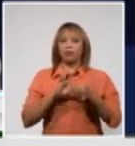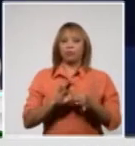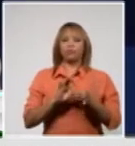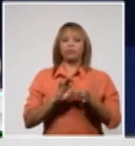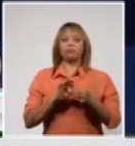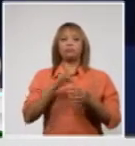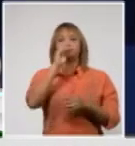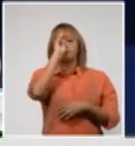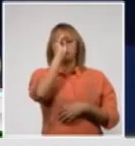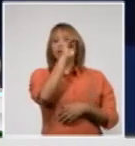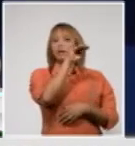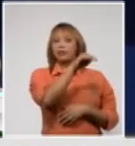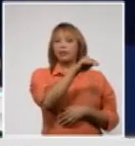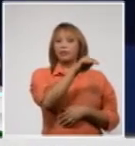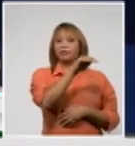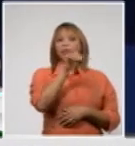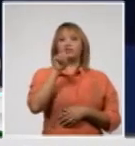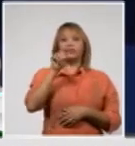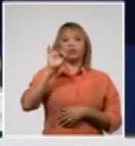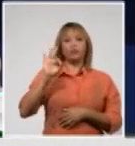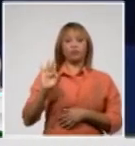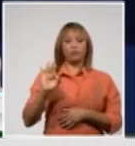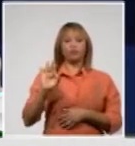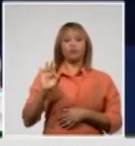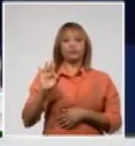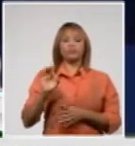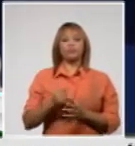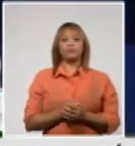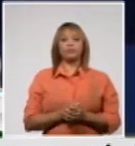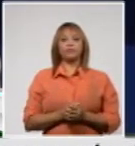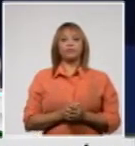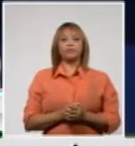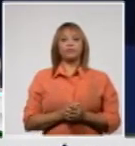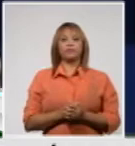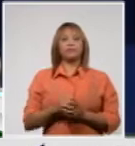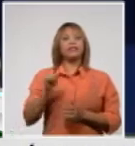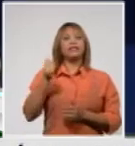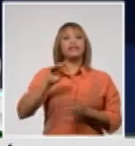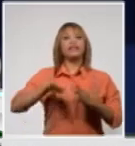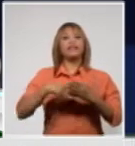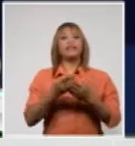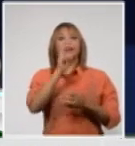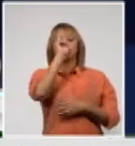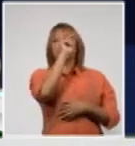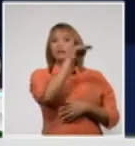16th and was admitted to hospital on the 18th.